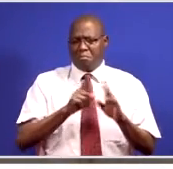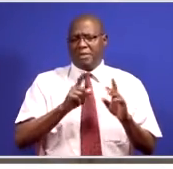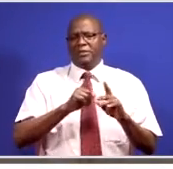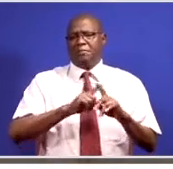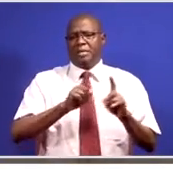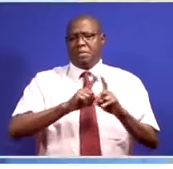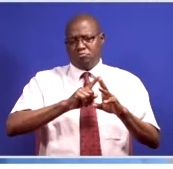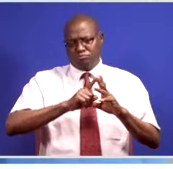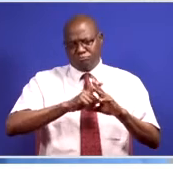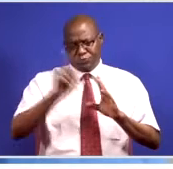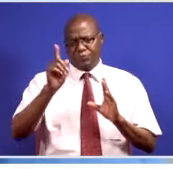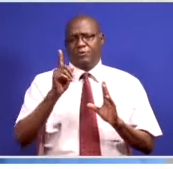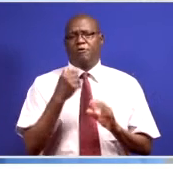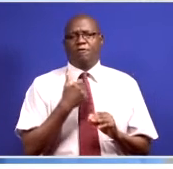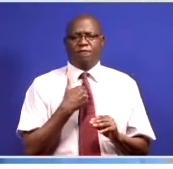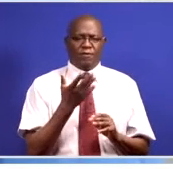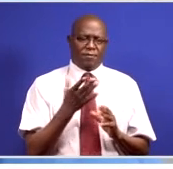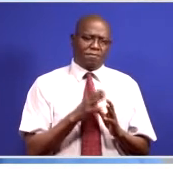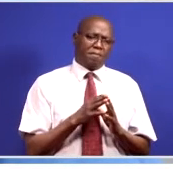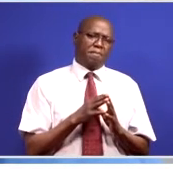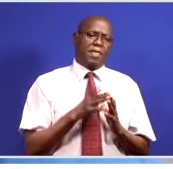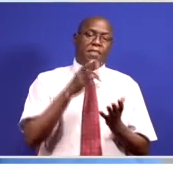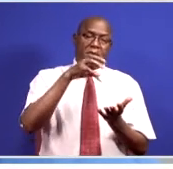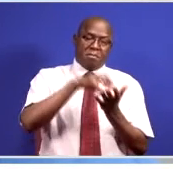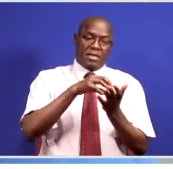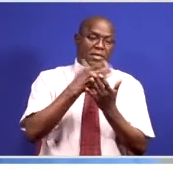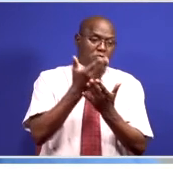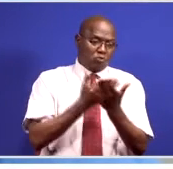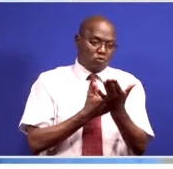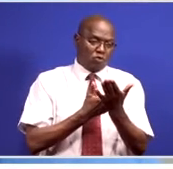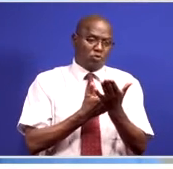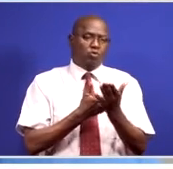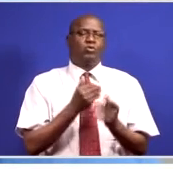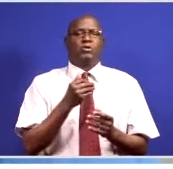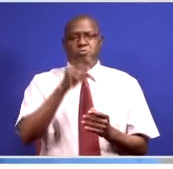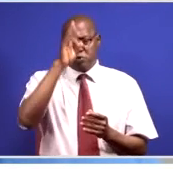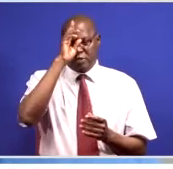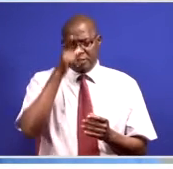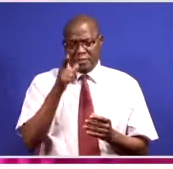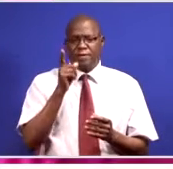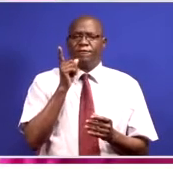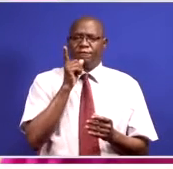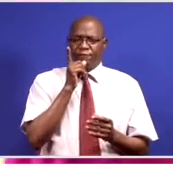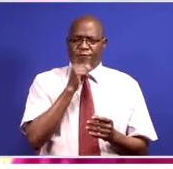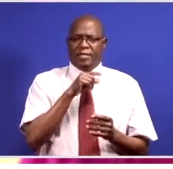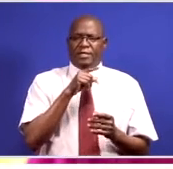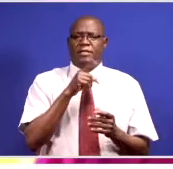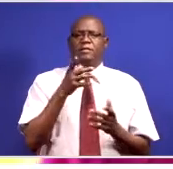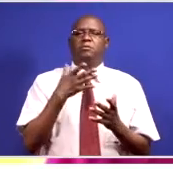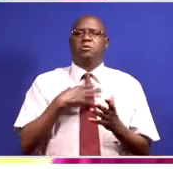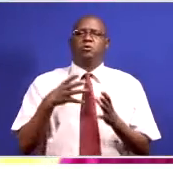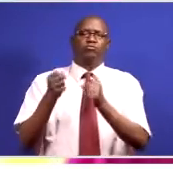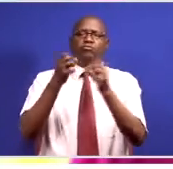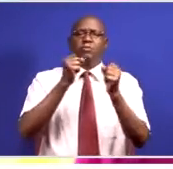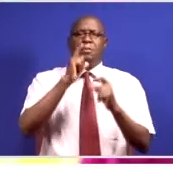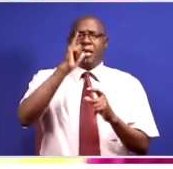neighbors, scaring away the attackers. Although the matter was reported at the Bamba police station and the perpetrators arrested, they were released